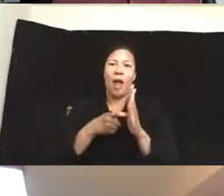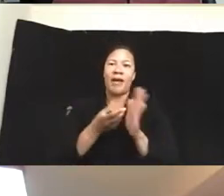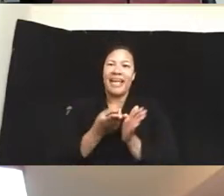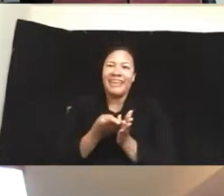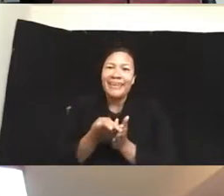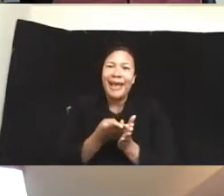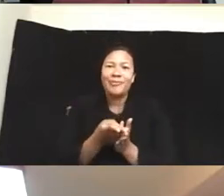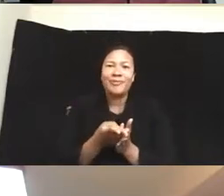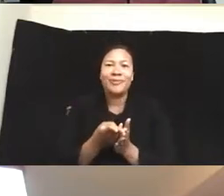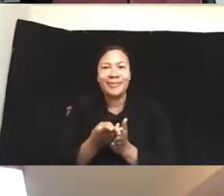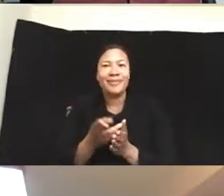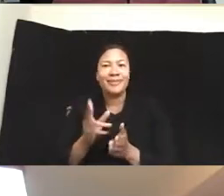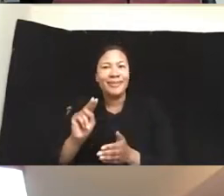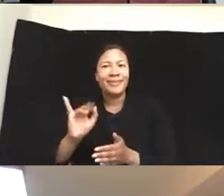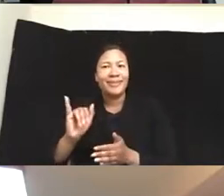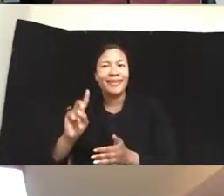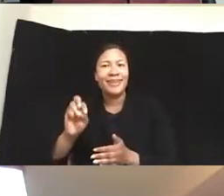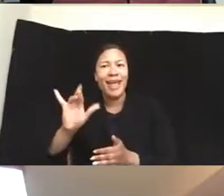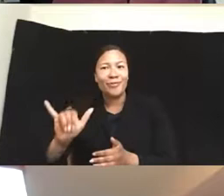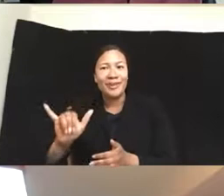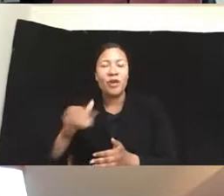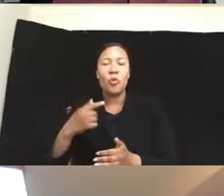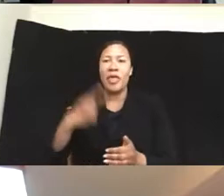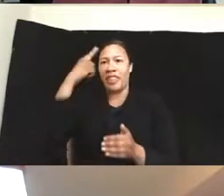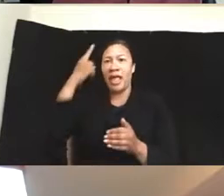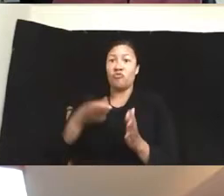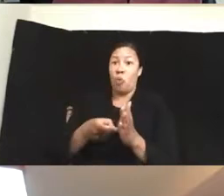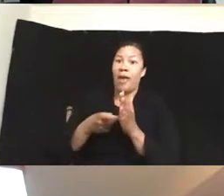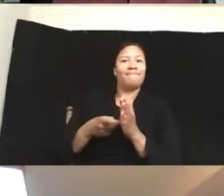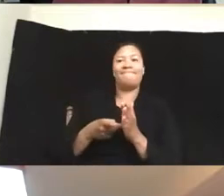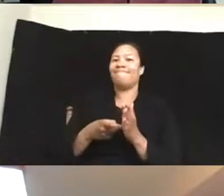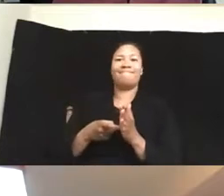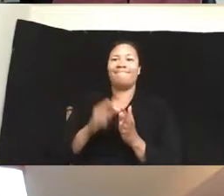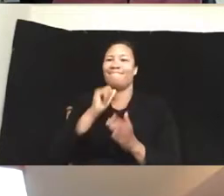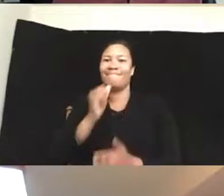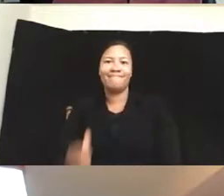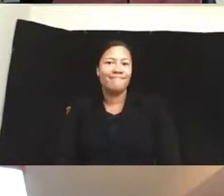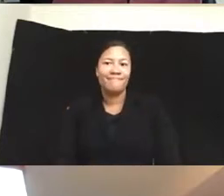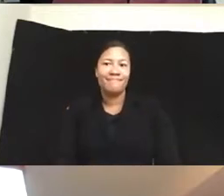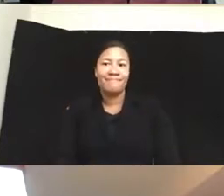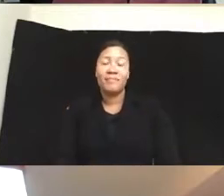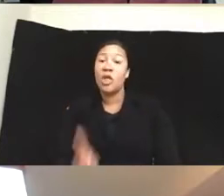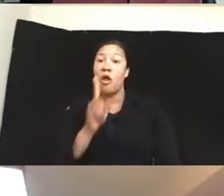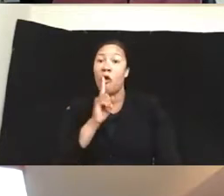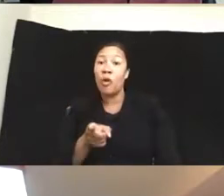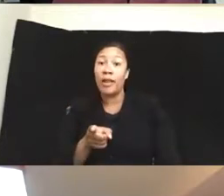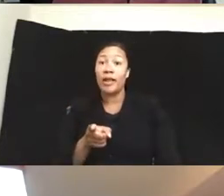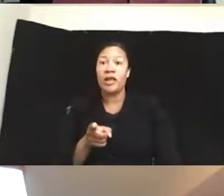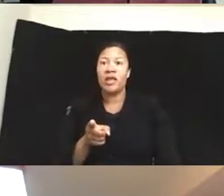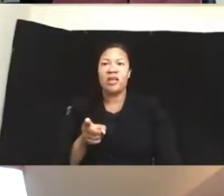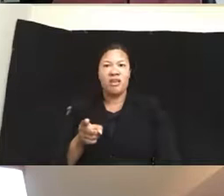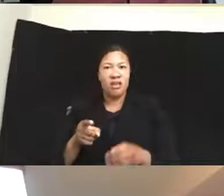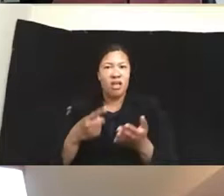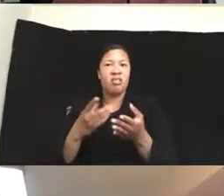we might imagine that it should require. I mean, the reality is that the base comments that are coming out of